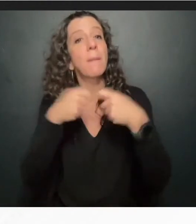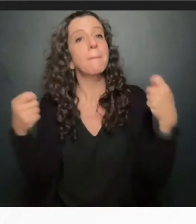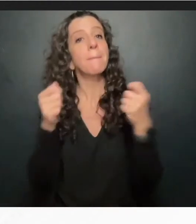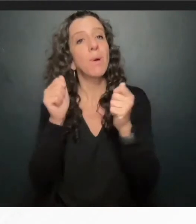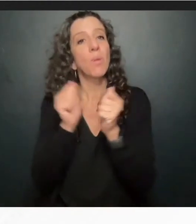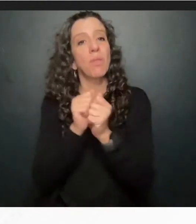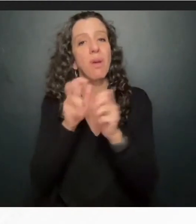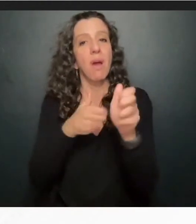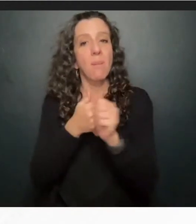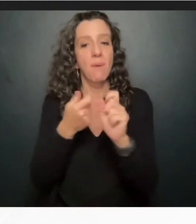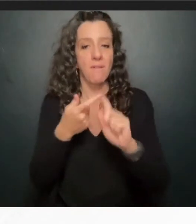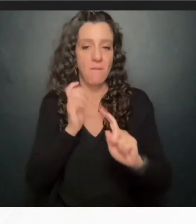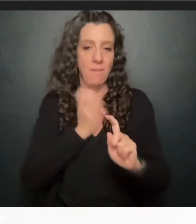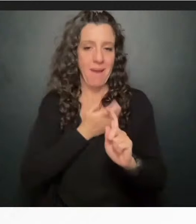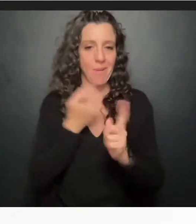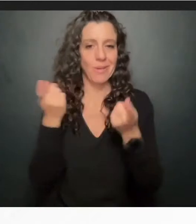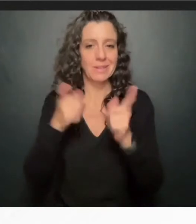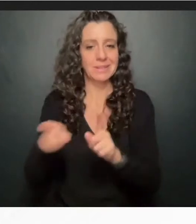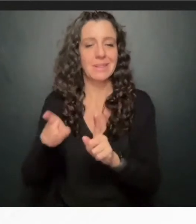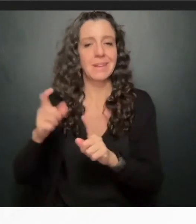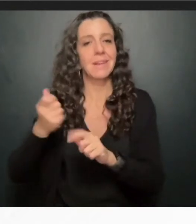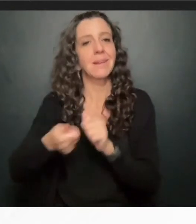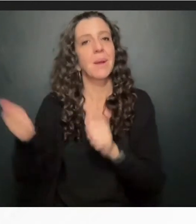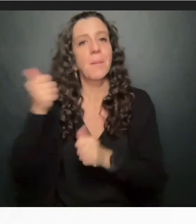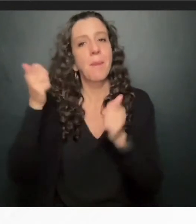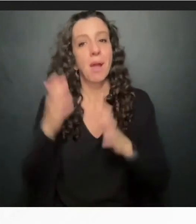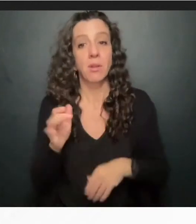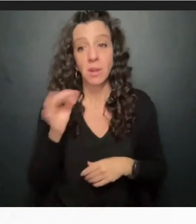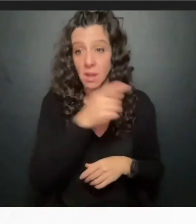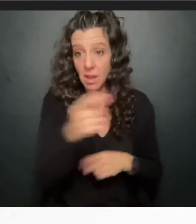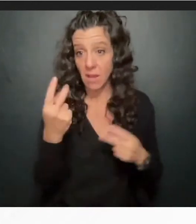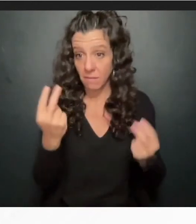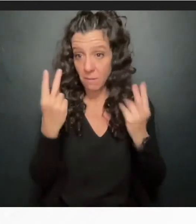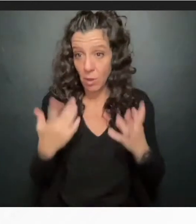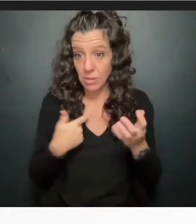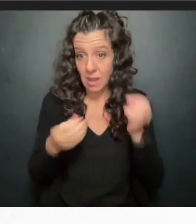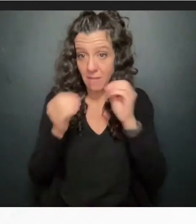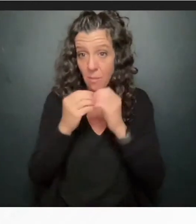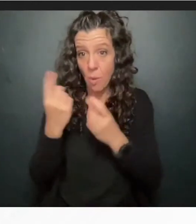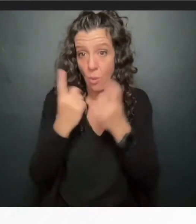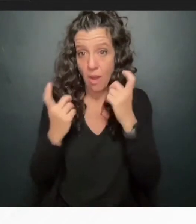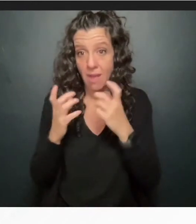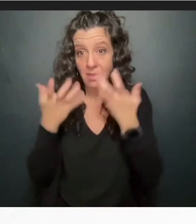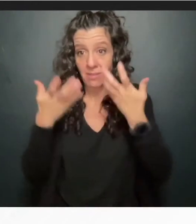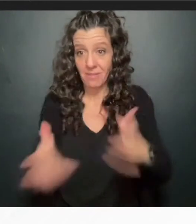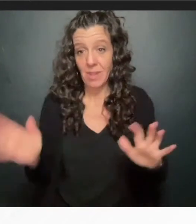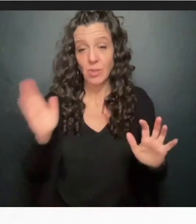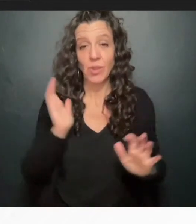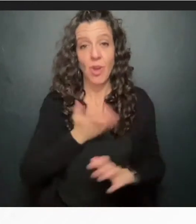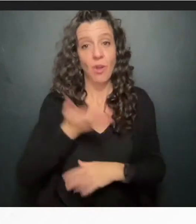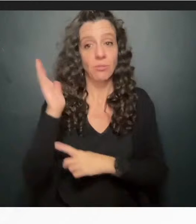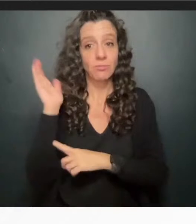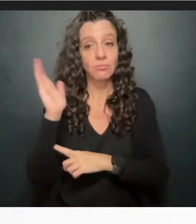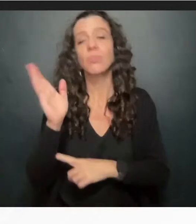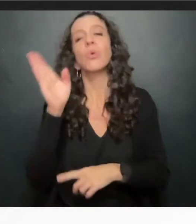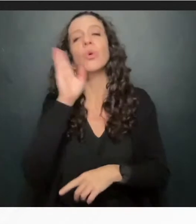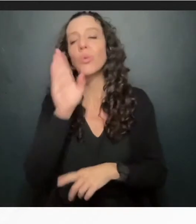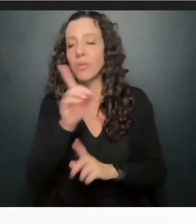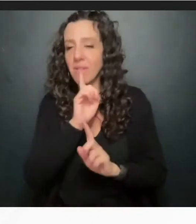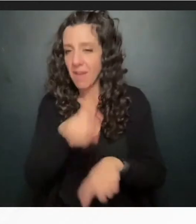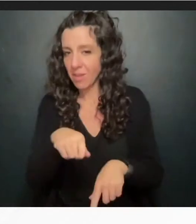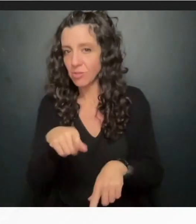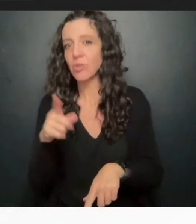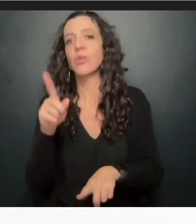commanders. If our viewers have additional questions at the conclusion of this, we will be answering questions in our